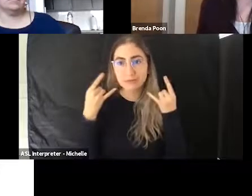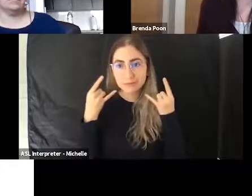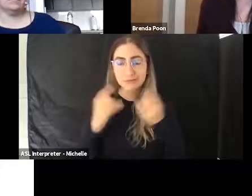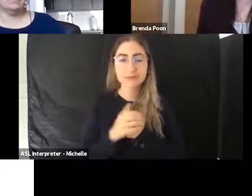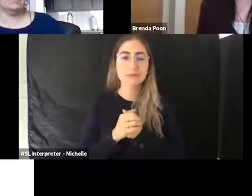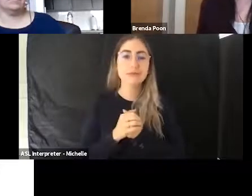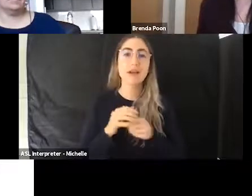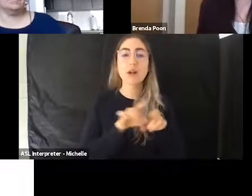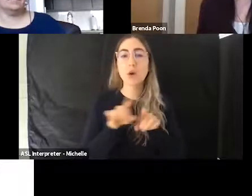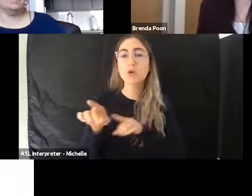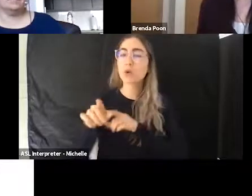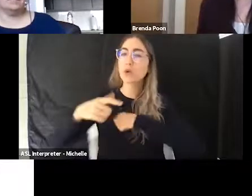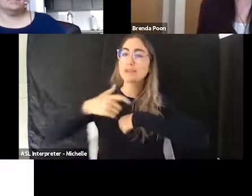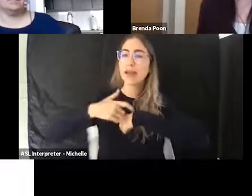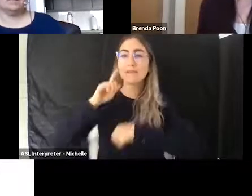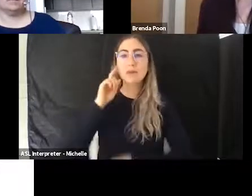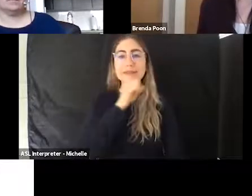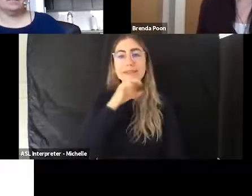seniors.